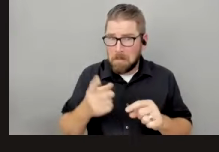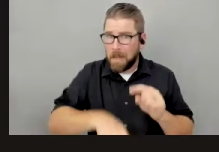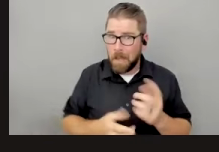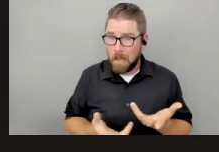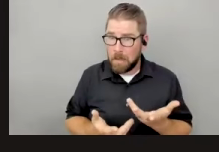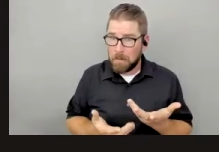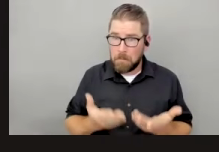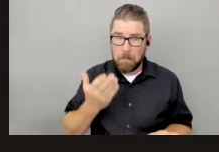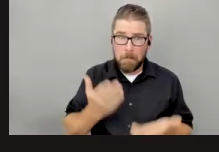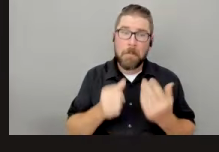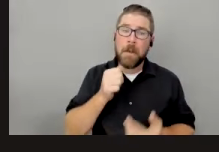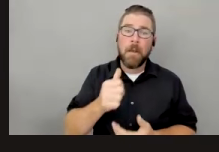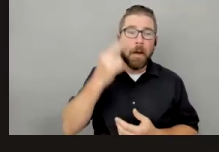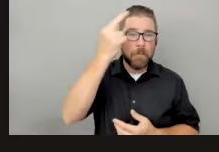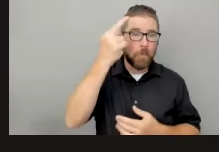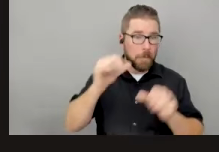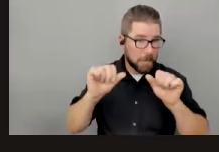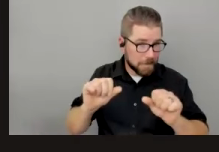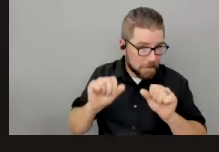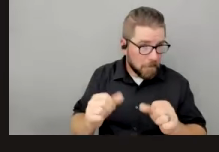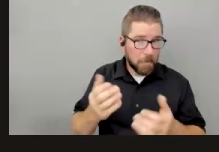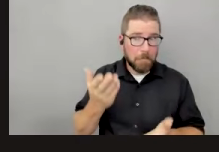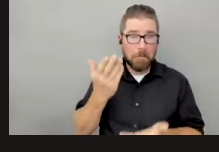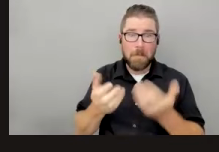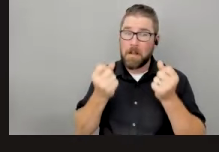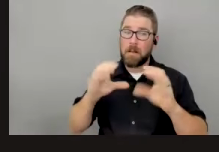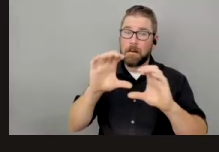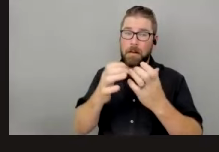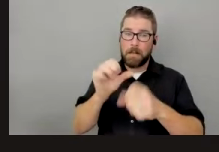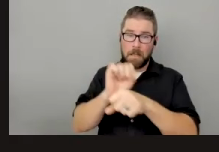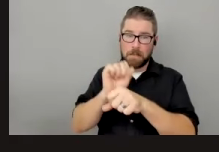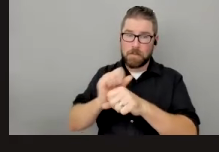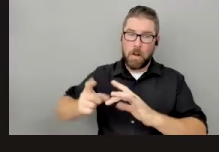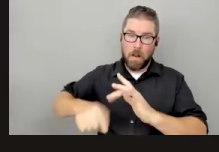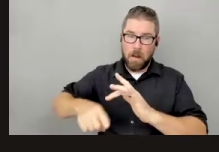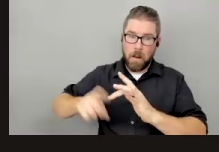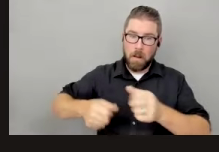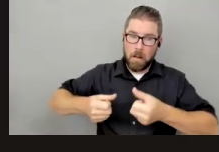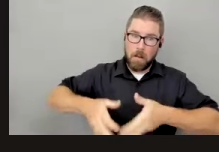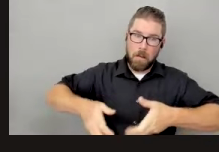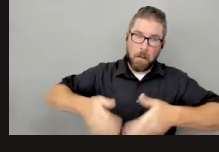right? And we'll find other options for them if they're not able to, fully